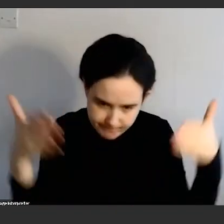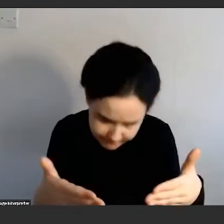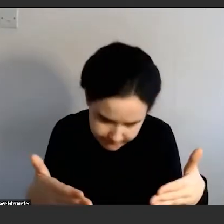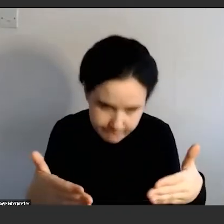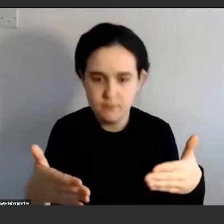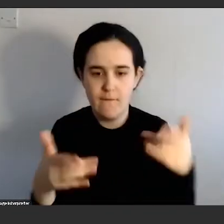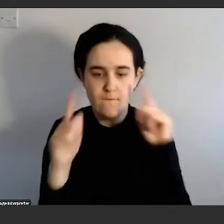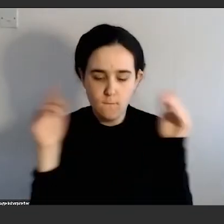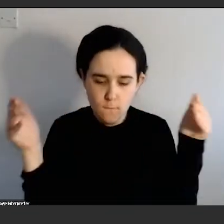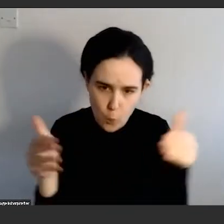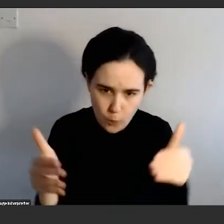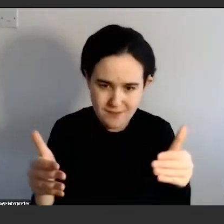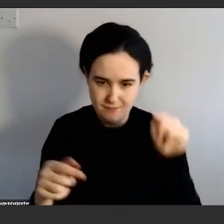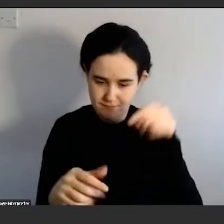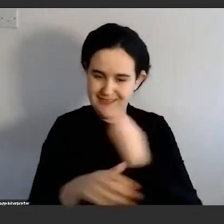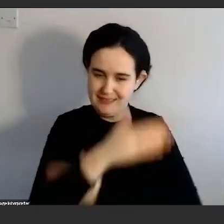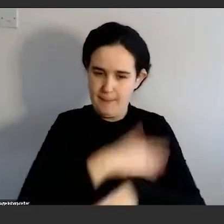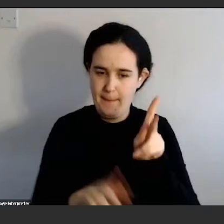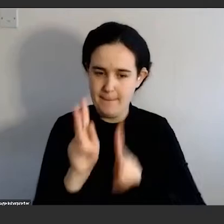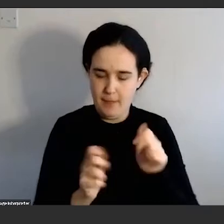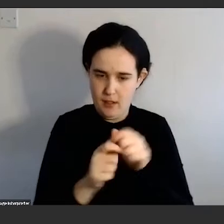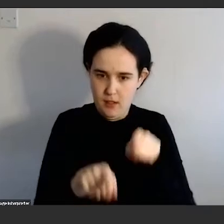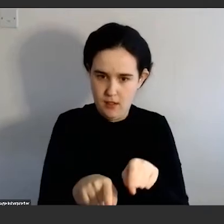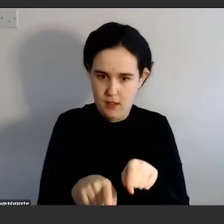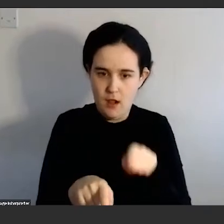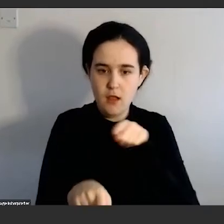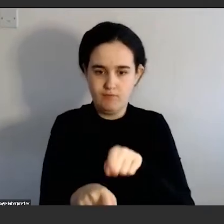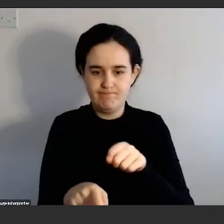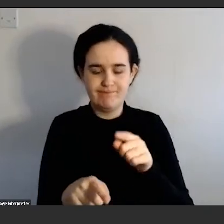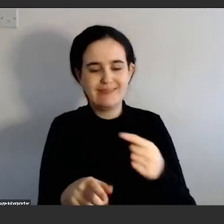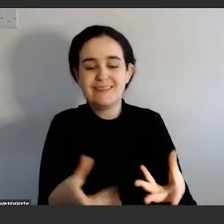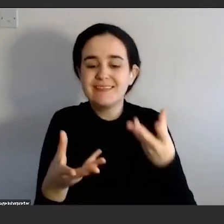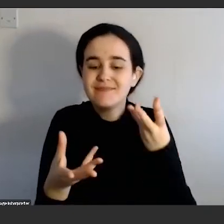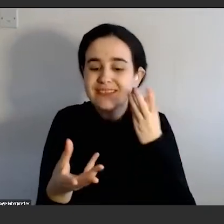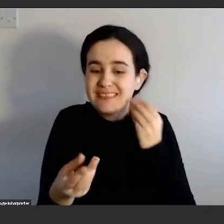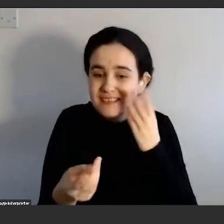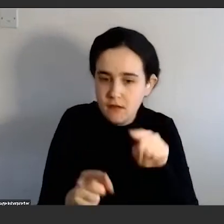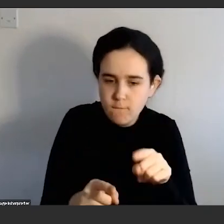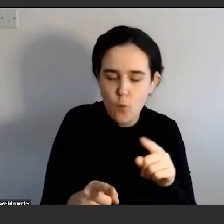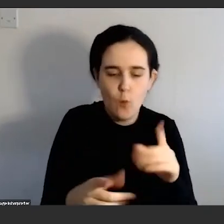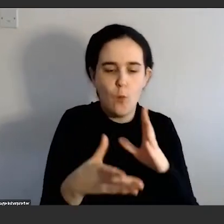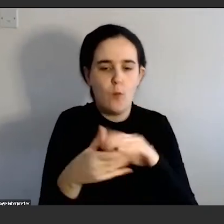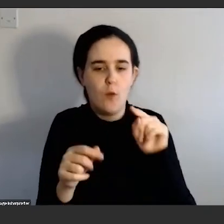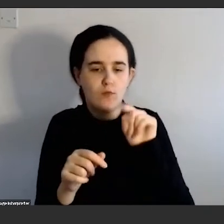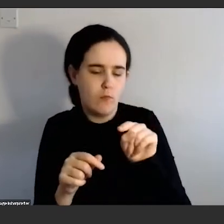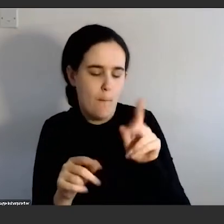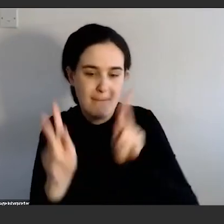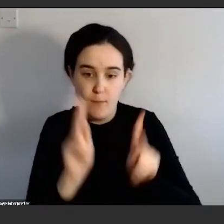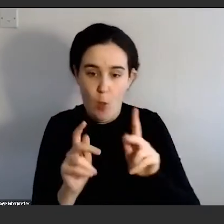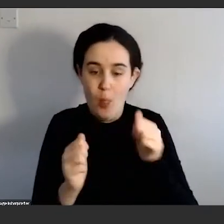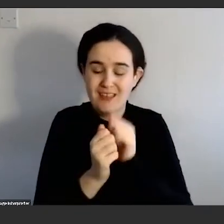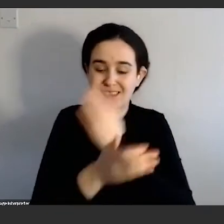in society more broadly. For this, I would like to acknowledge the leadership of